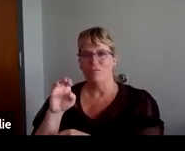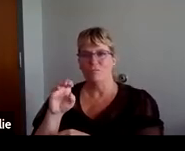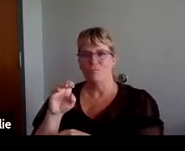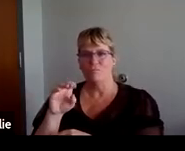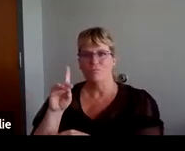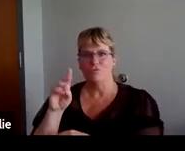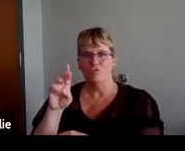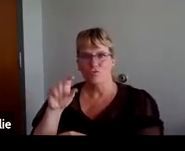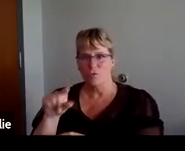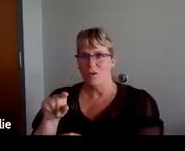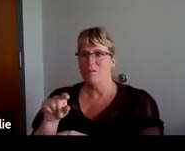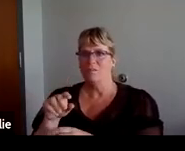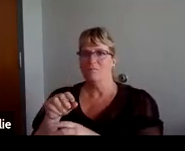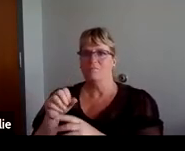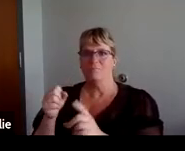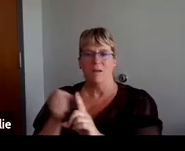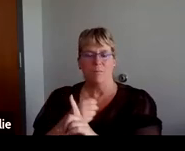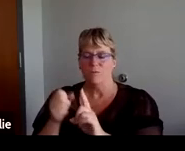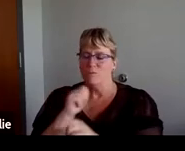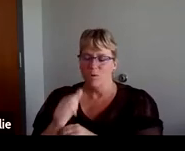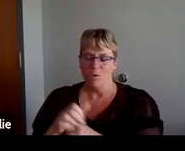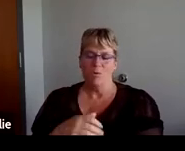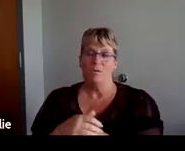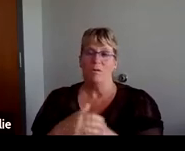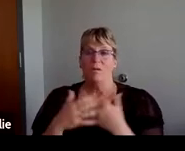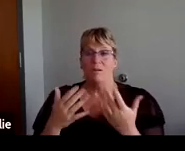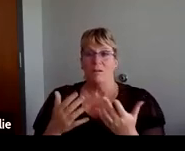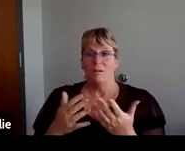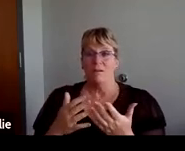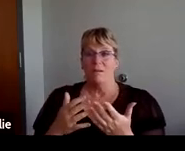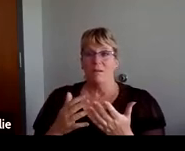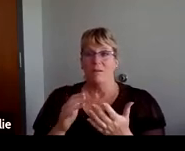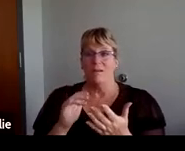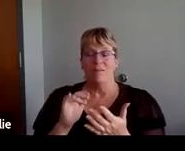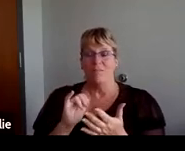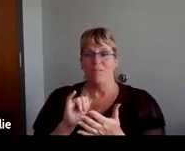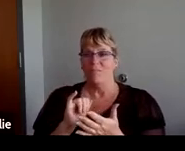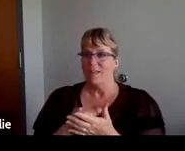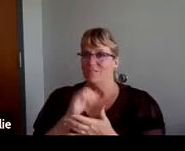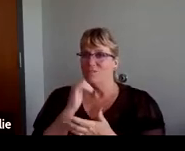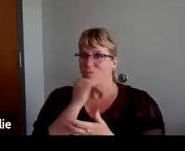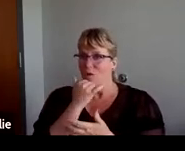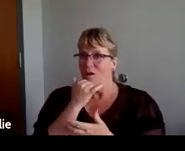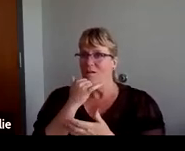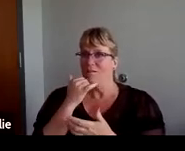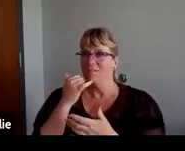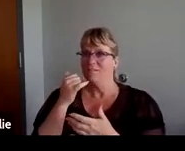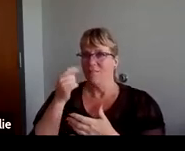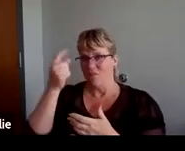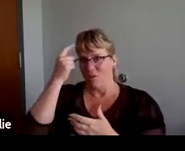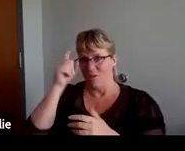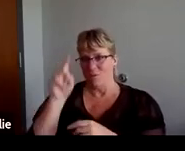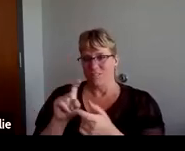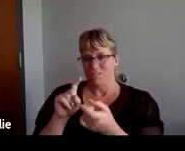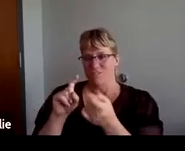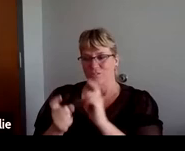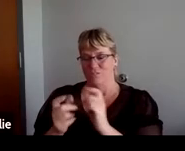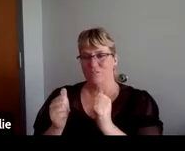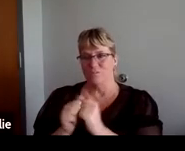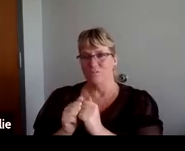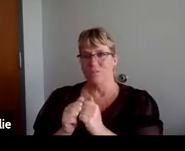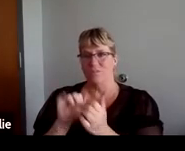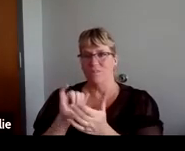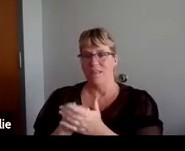choice. In fact, that's a very punitive thought, and we're really trying to change that in the substance use